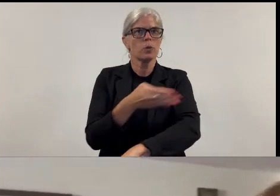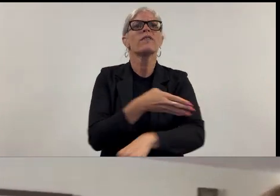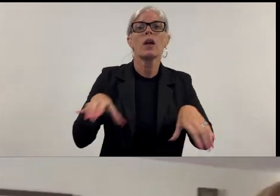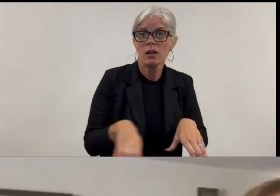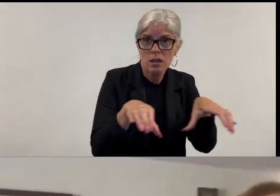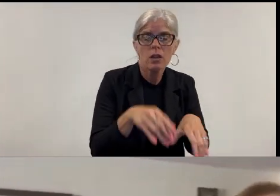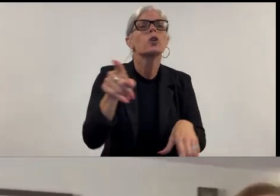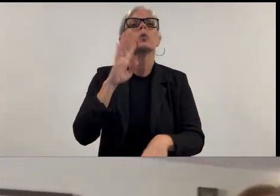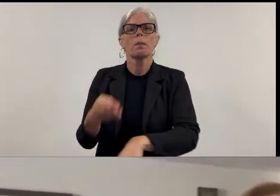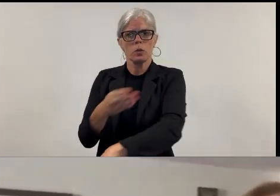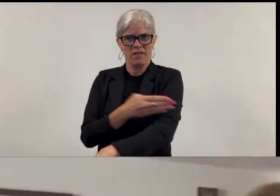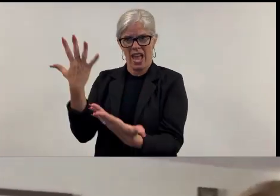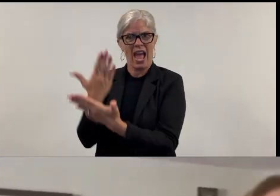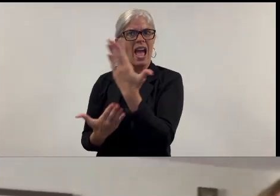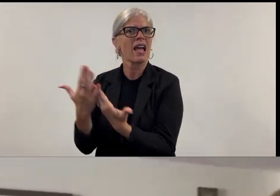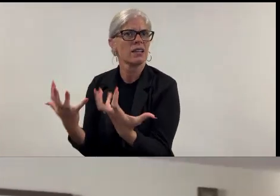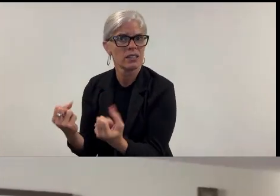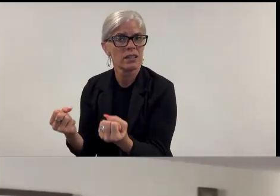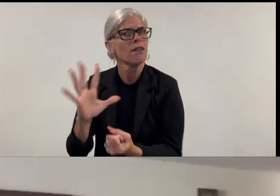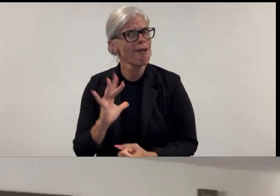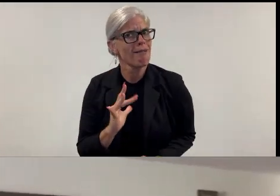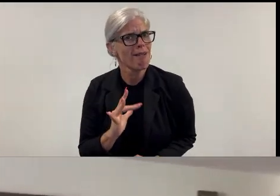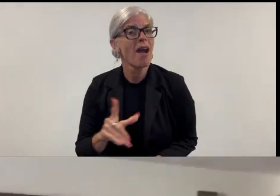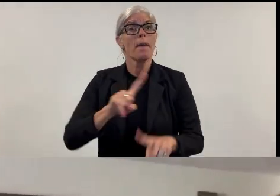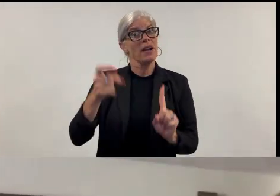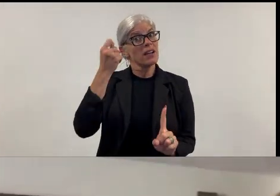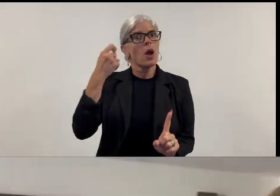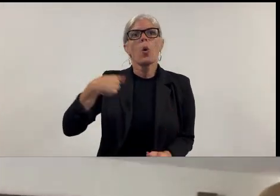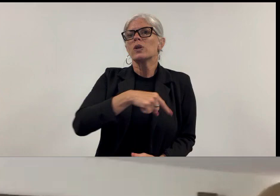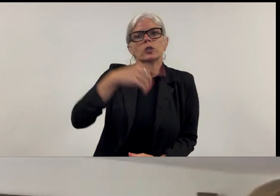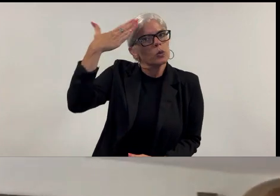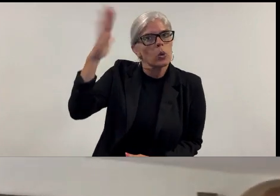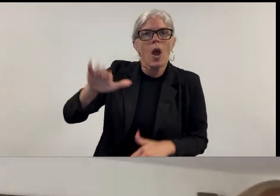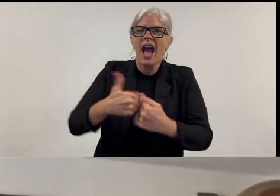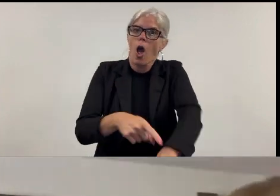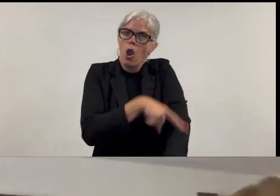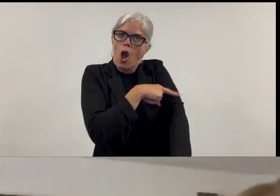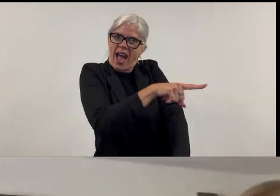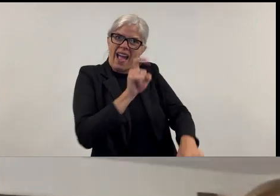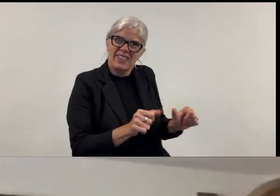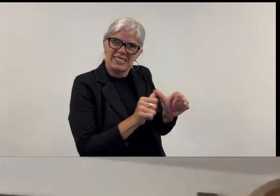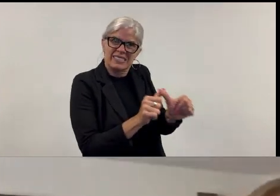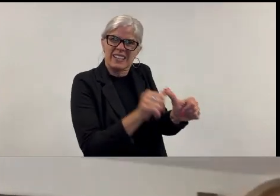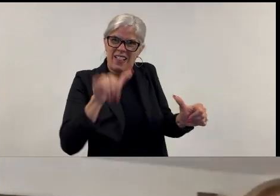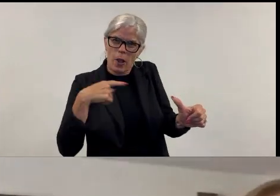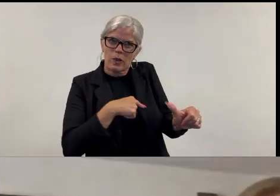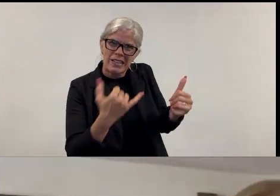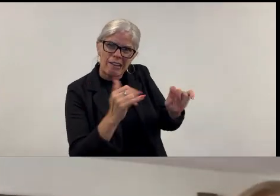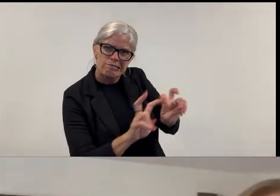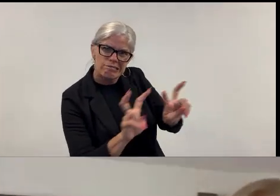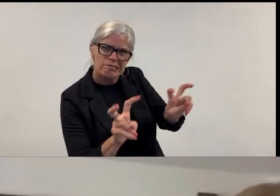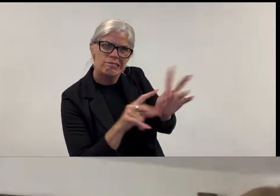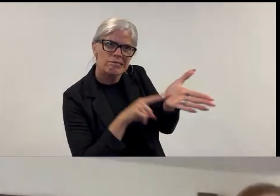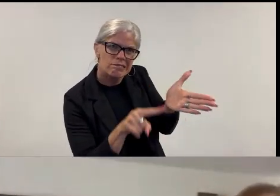have better gait and you have better hand function. Now, we don't know yet how long those, and this is what we're looking at right now.